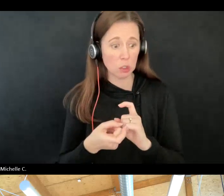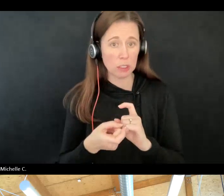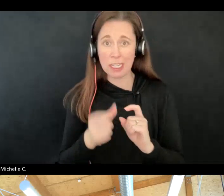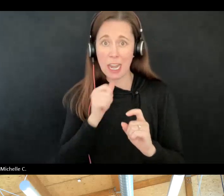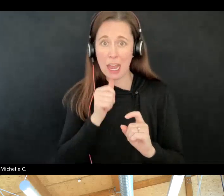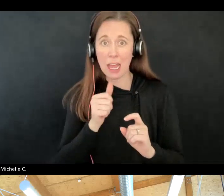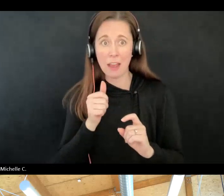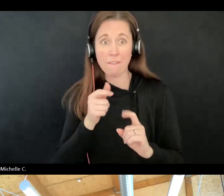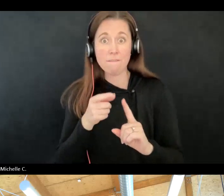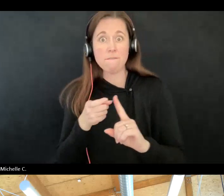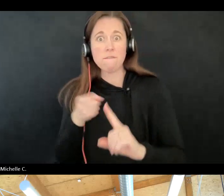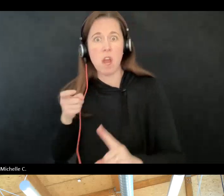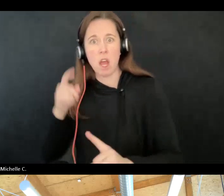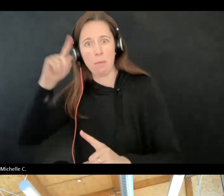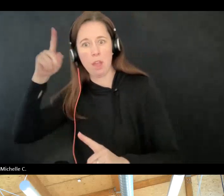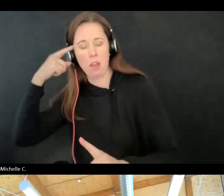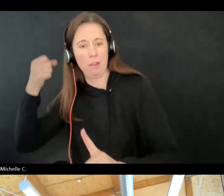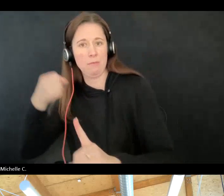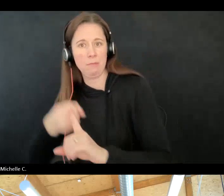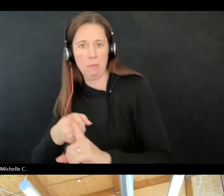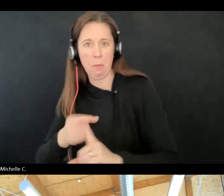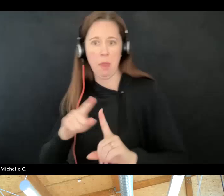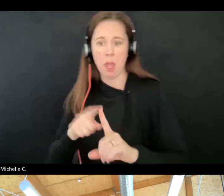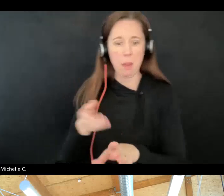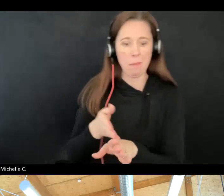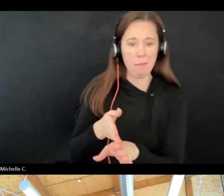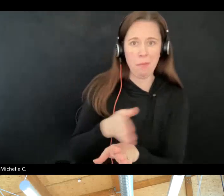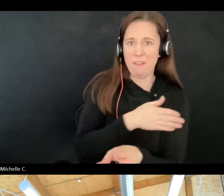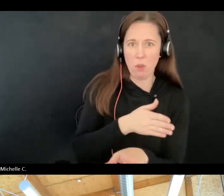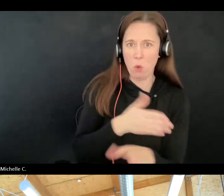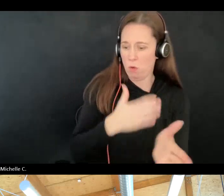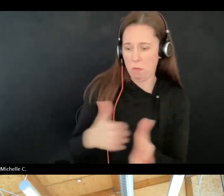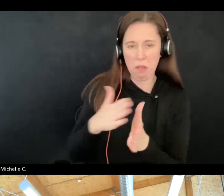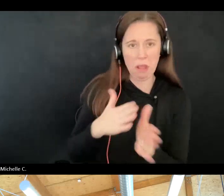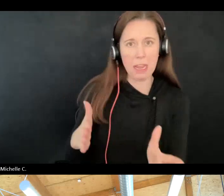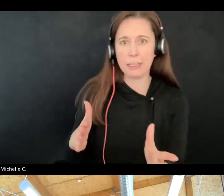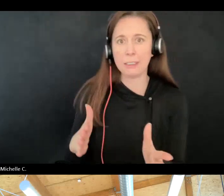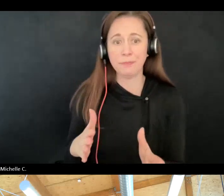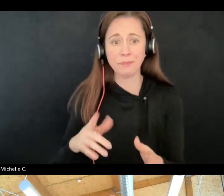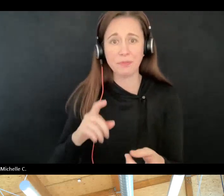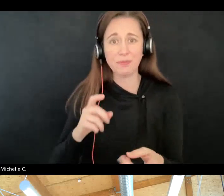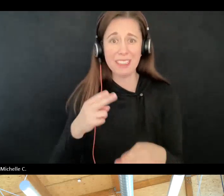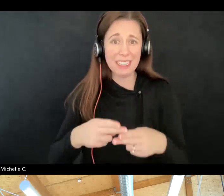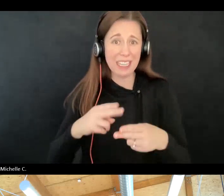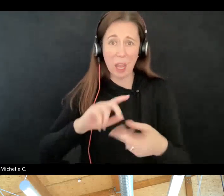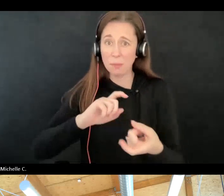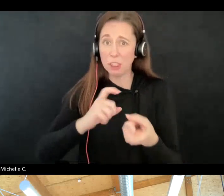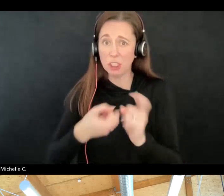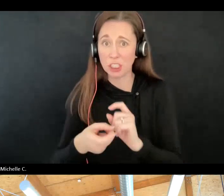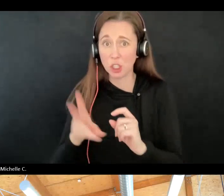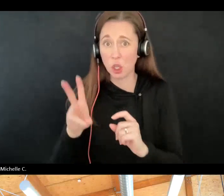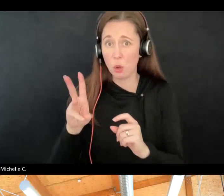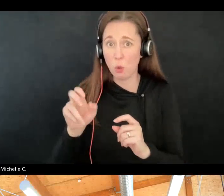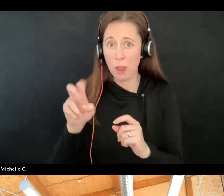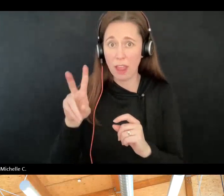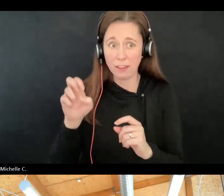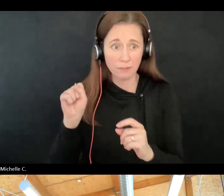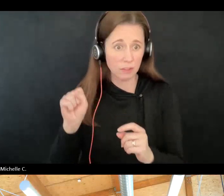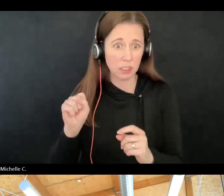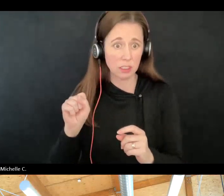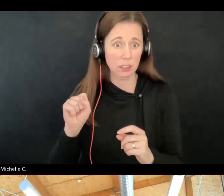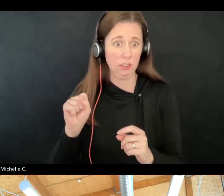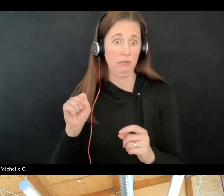In changing our committee name from DEIJ to WAVES, it was membership led. It was led by the members of the committee.